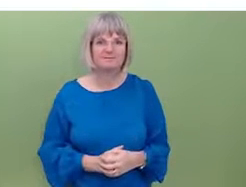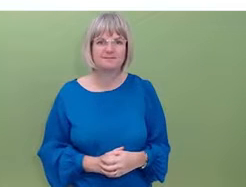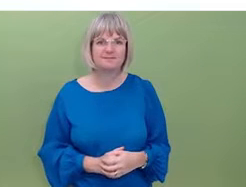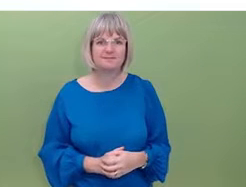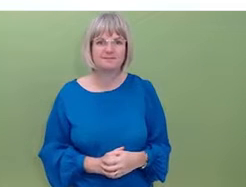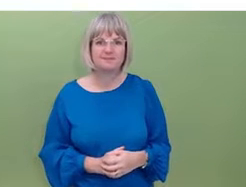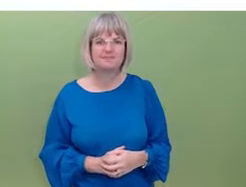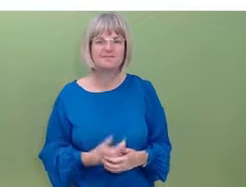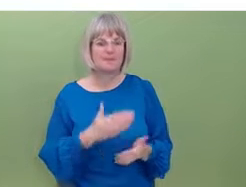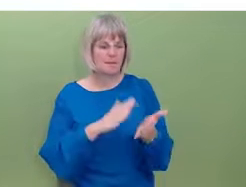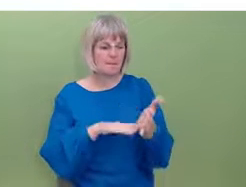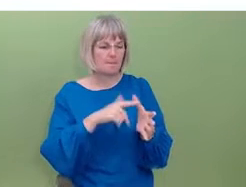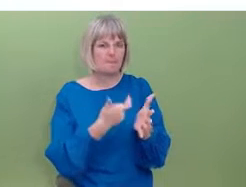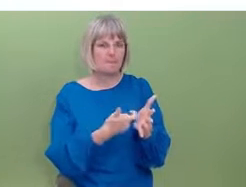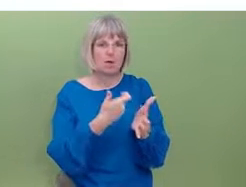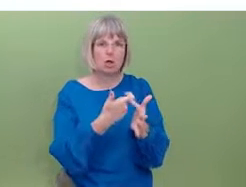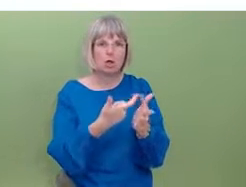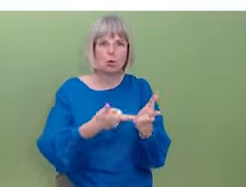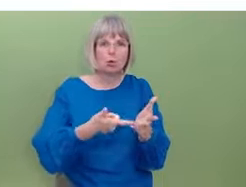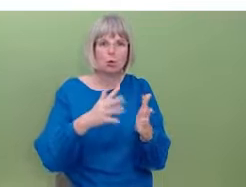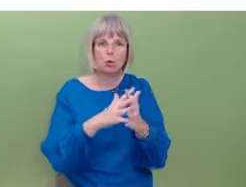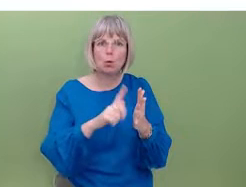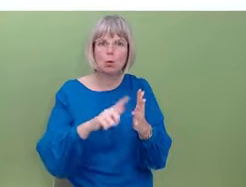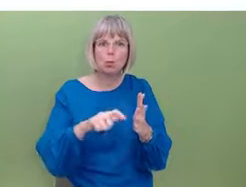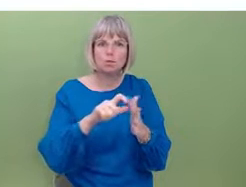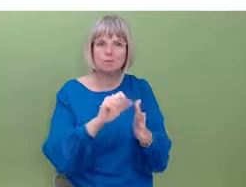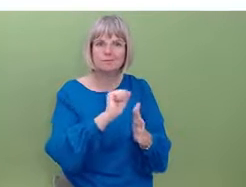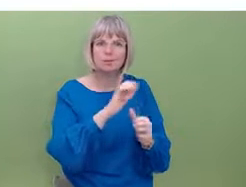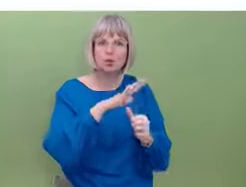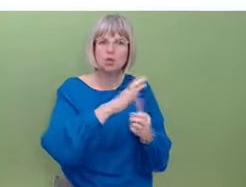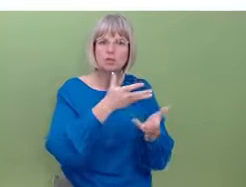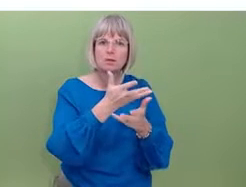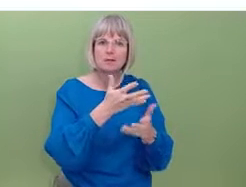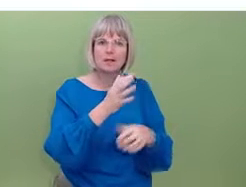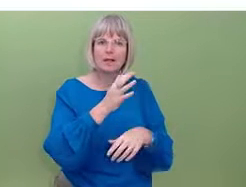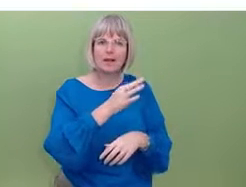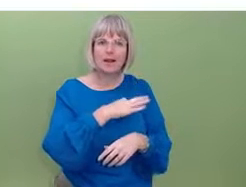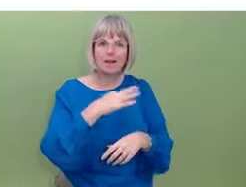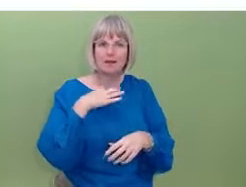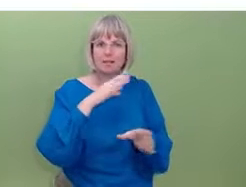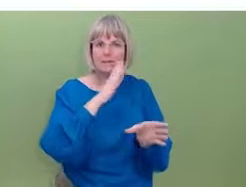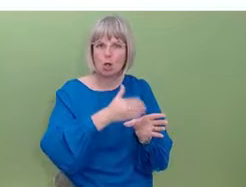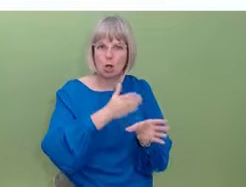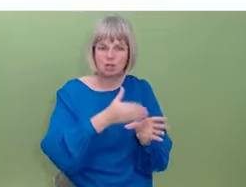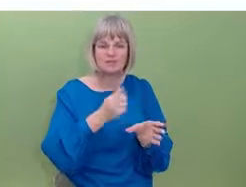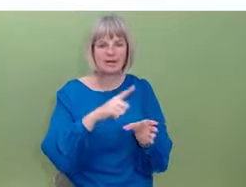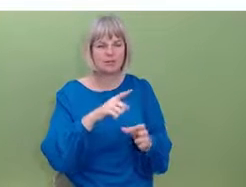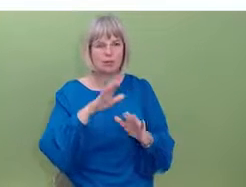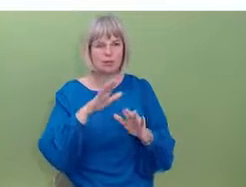Marku Wood, who's consultant clinical psychologist and also the children and young persons clinical lead at